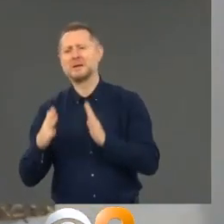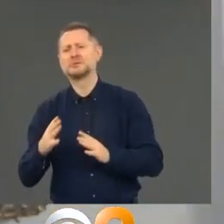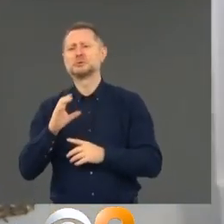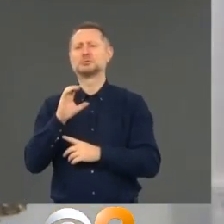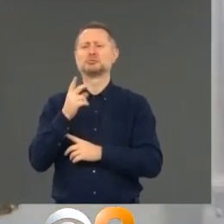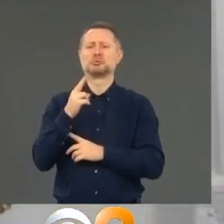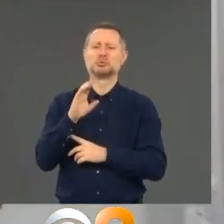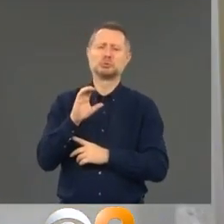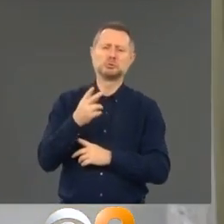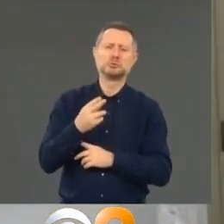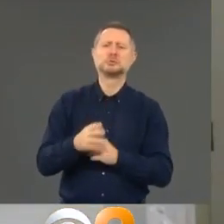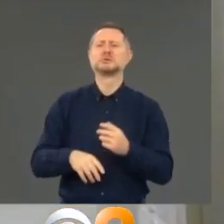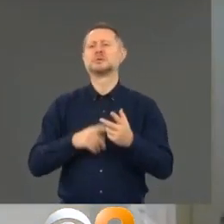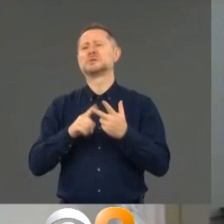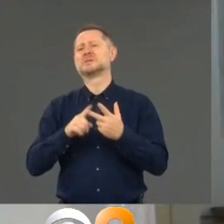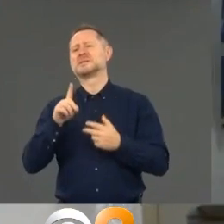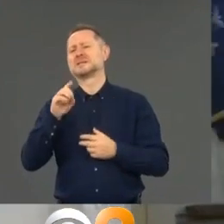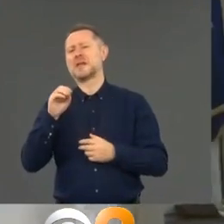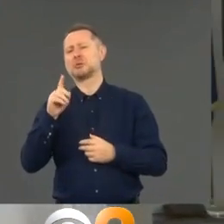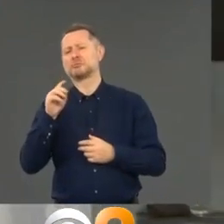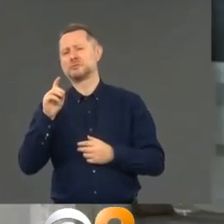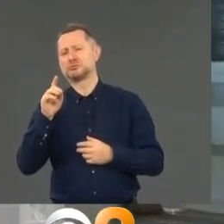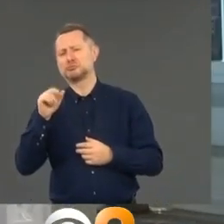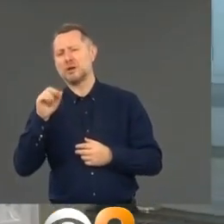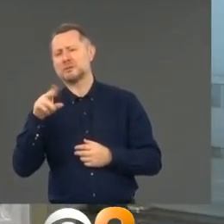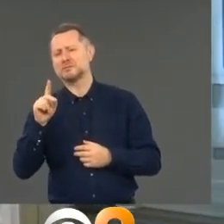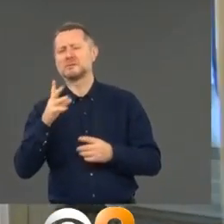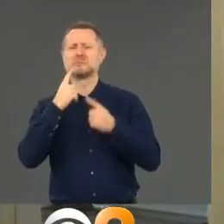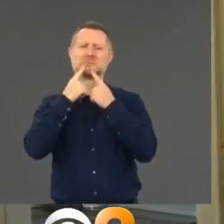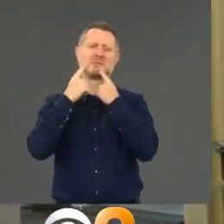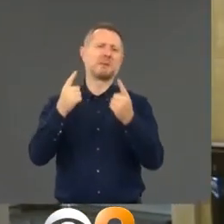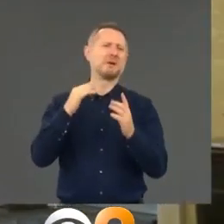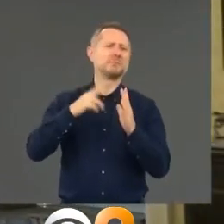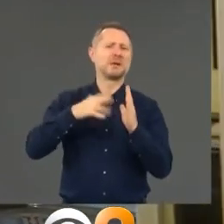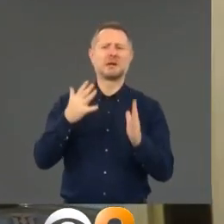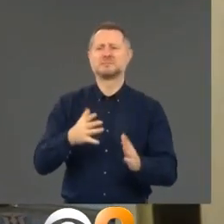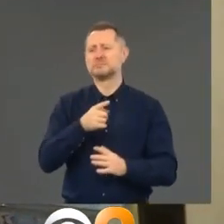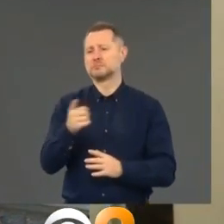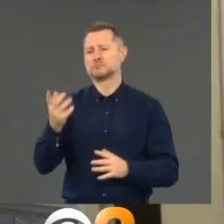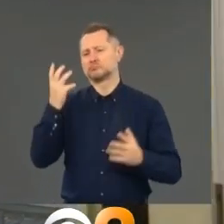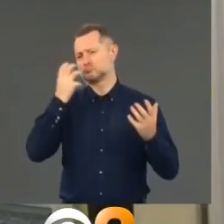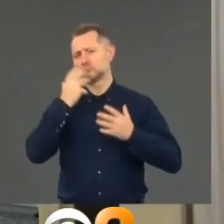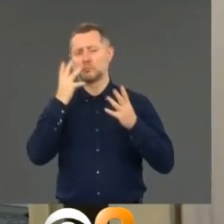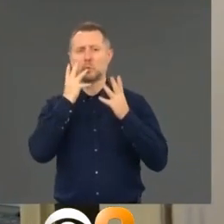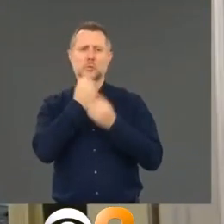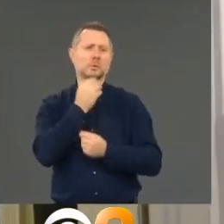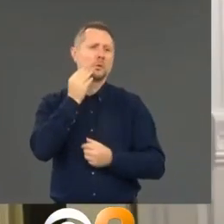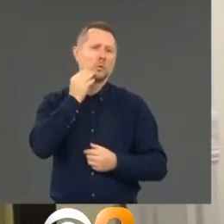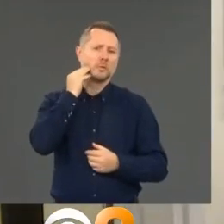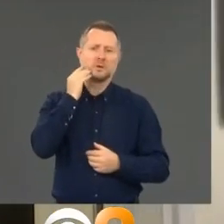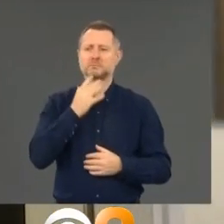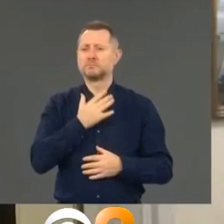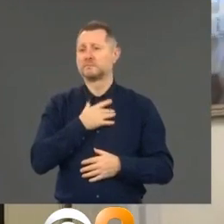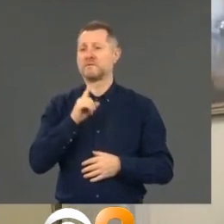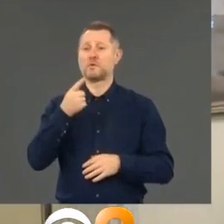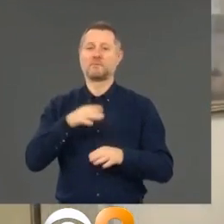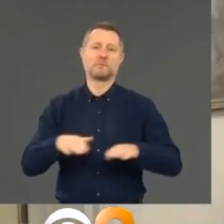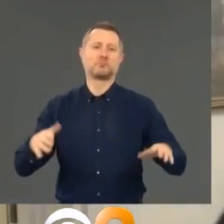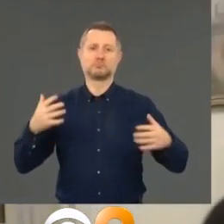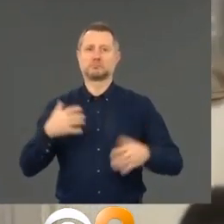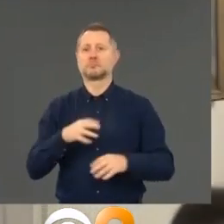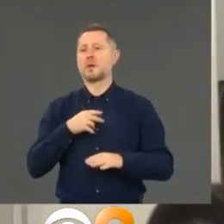just, you can't appreciate the scope of the home, but the whole first floor is just magnificent. It can